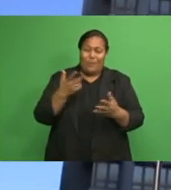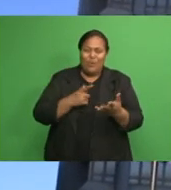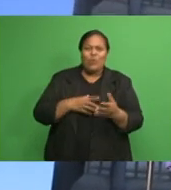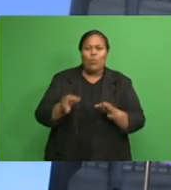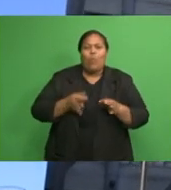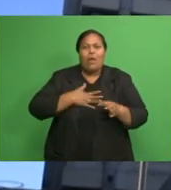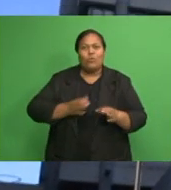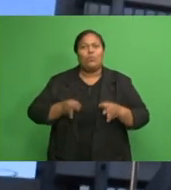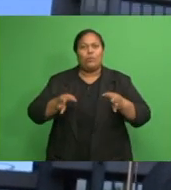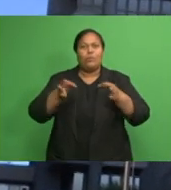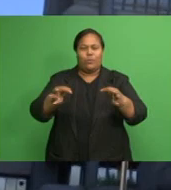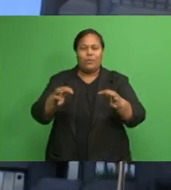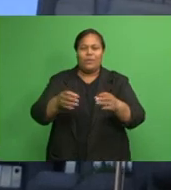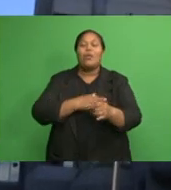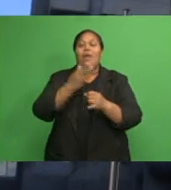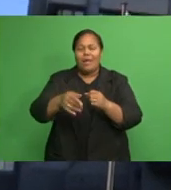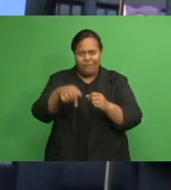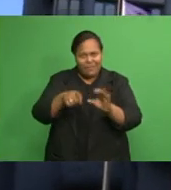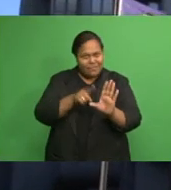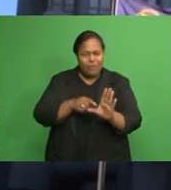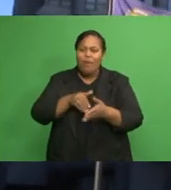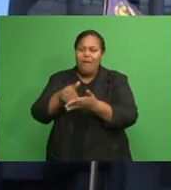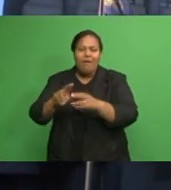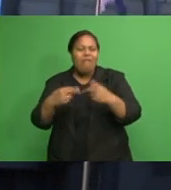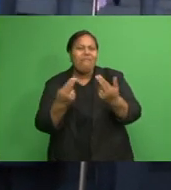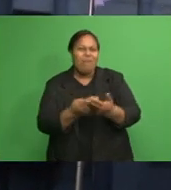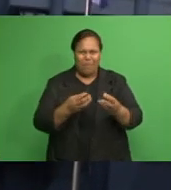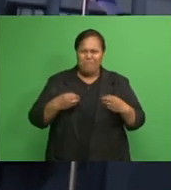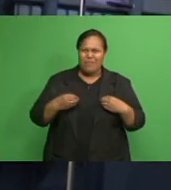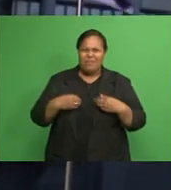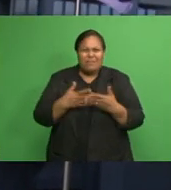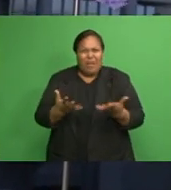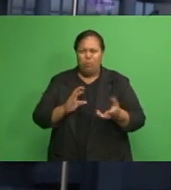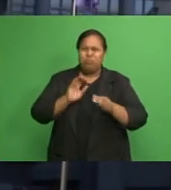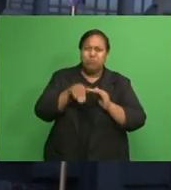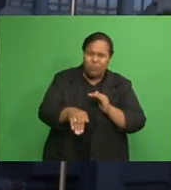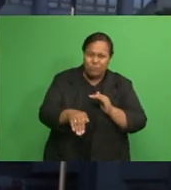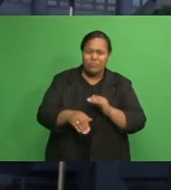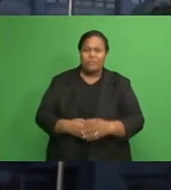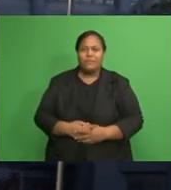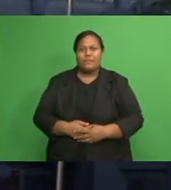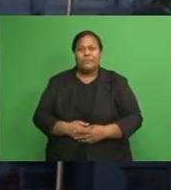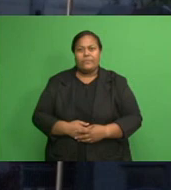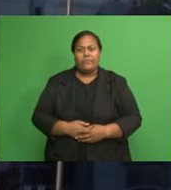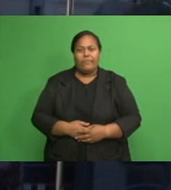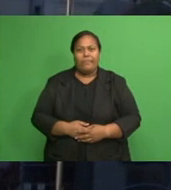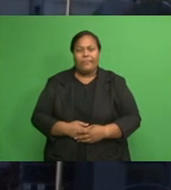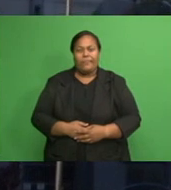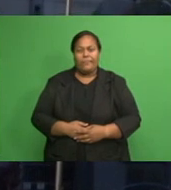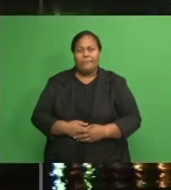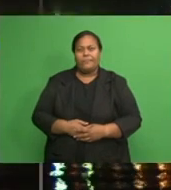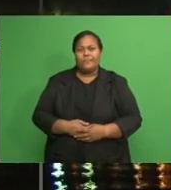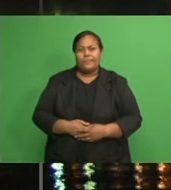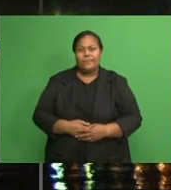until the end of the year to help families and business still bearing the worst of this economic fallout. Koroi Tandulala, FBC